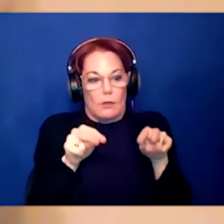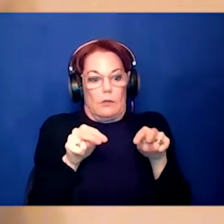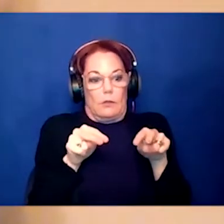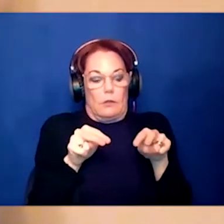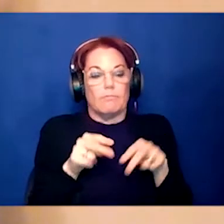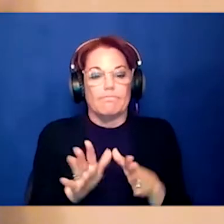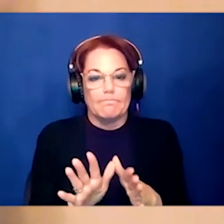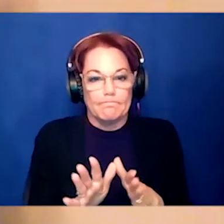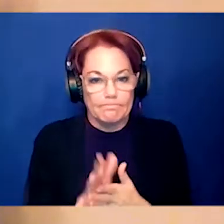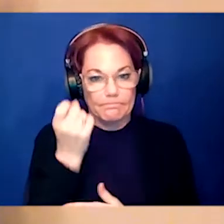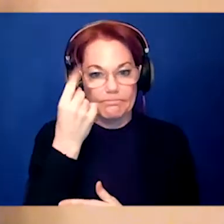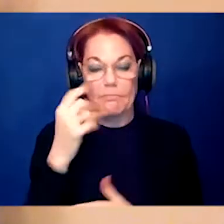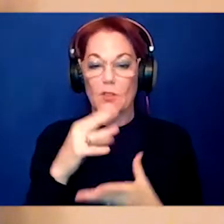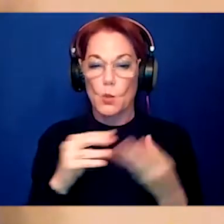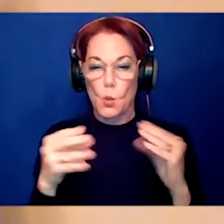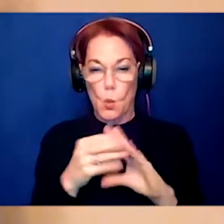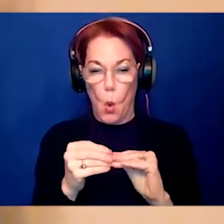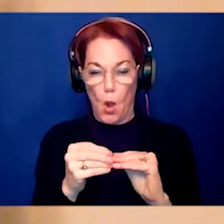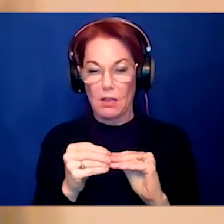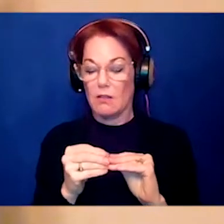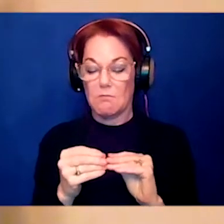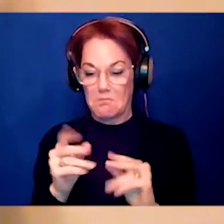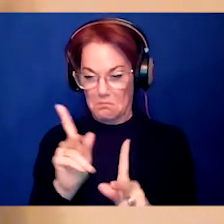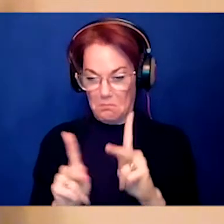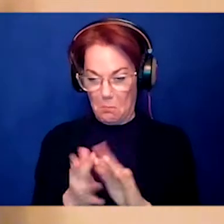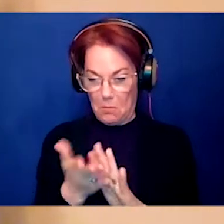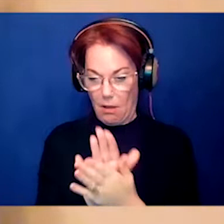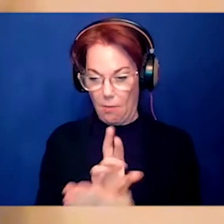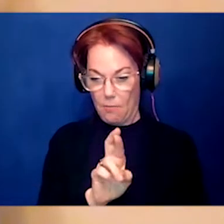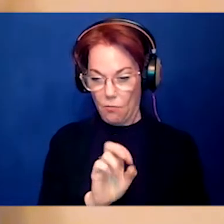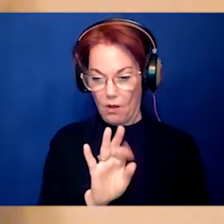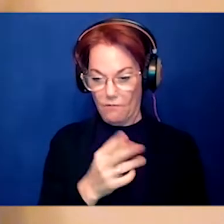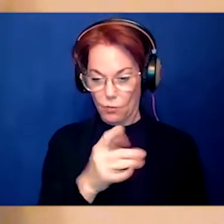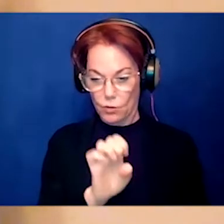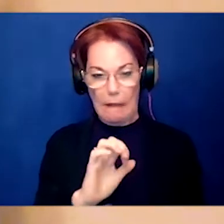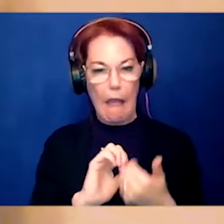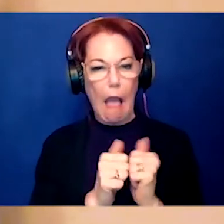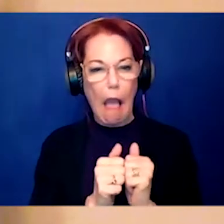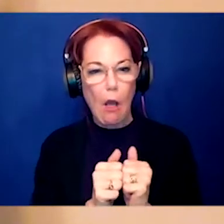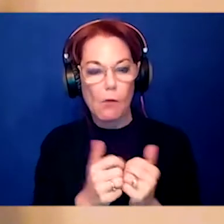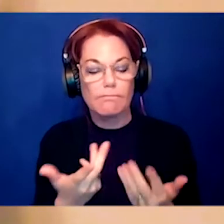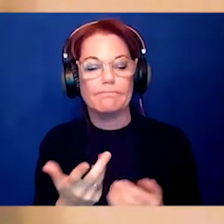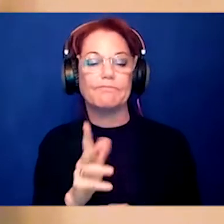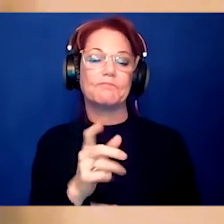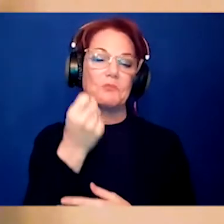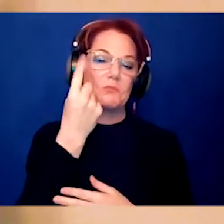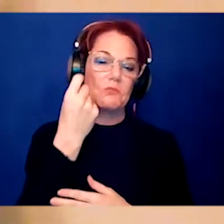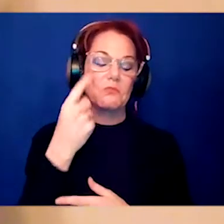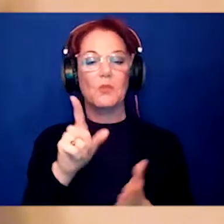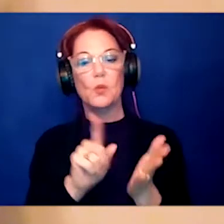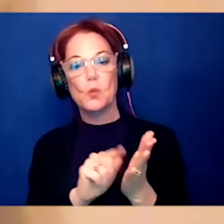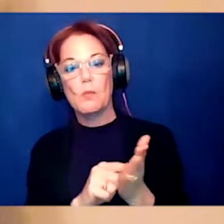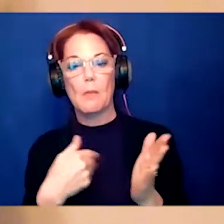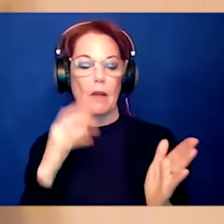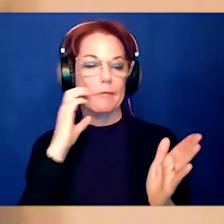refugees are well known. They appear in newspaper headlines. They are the images of people walking the